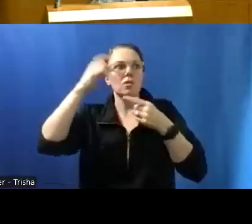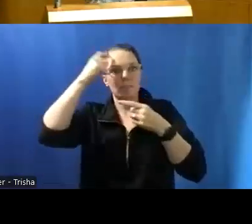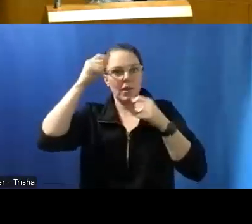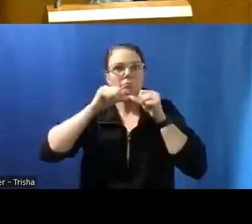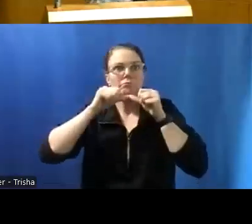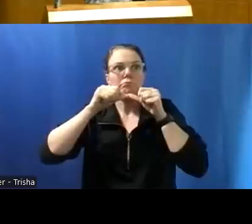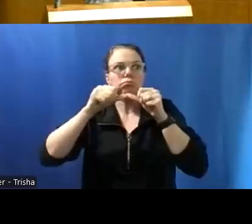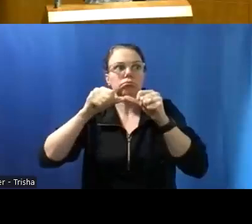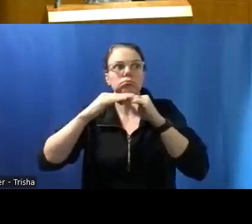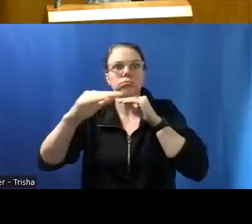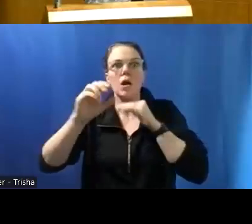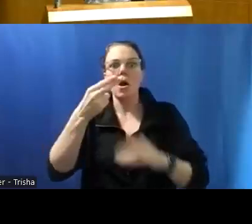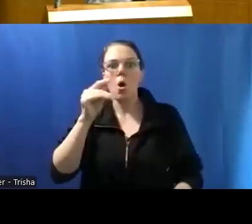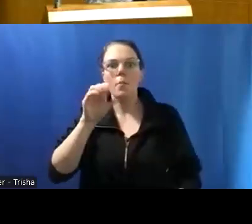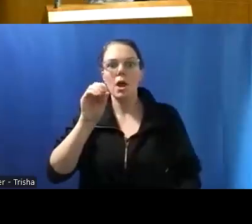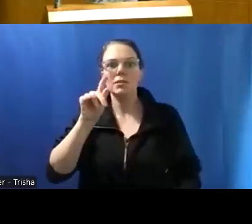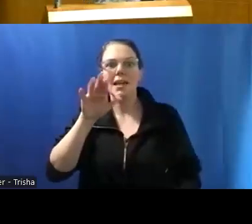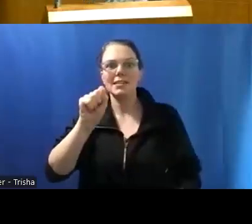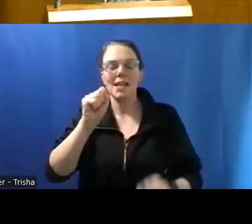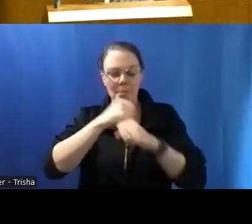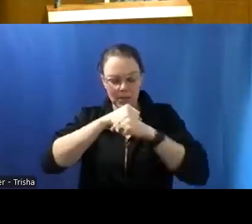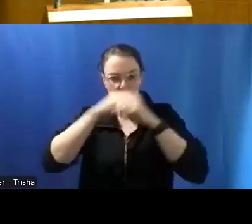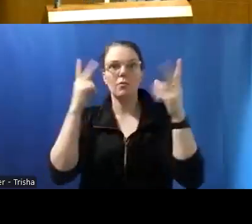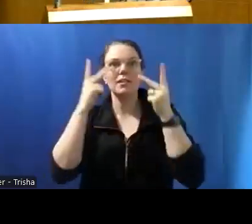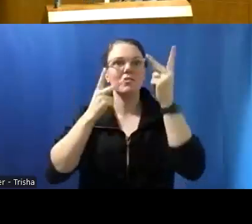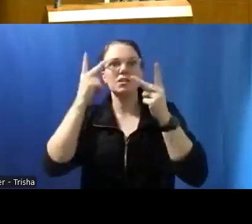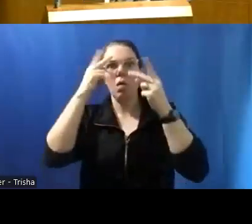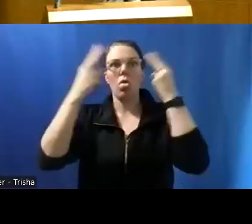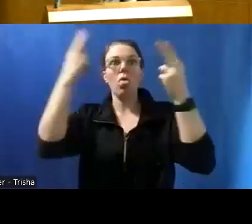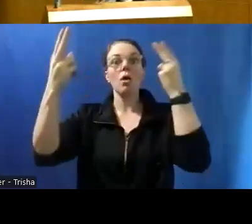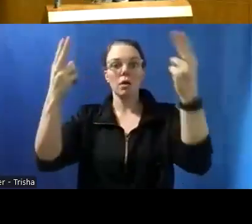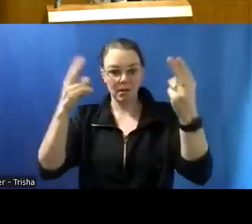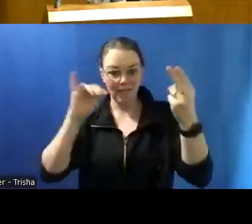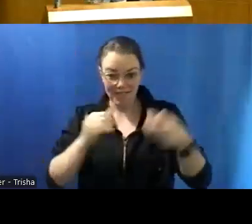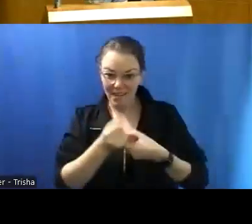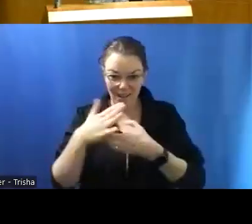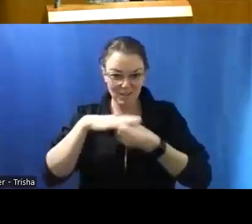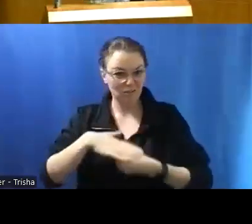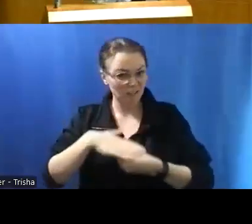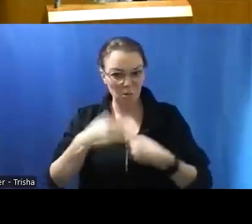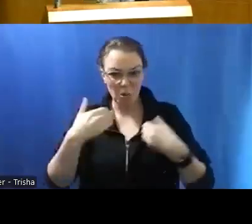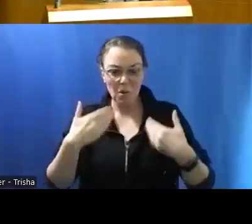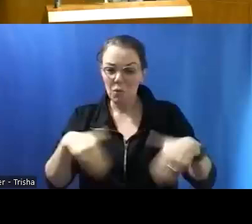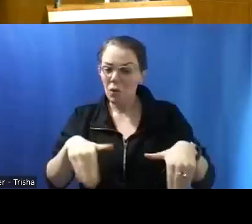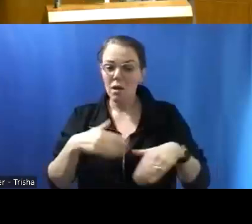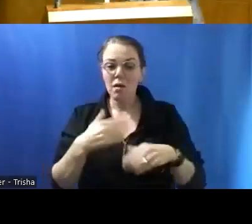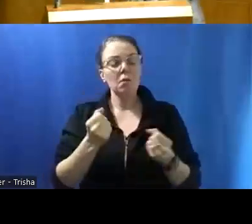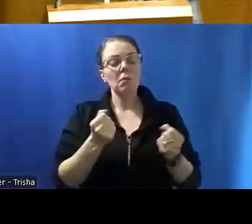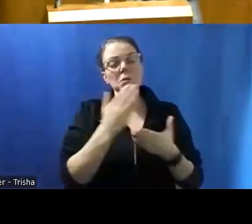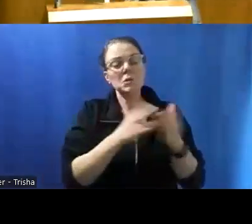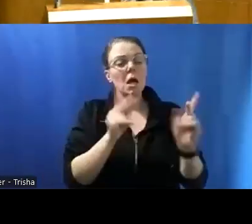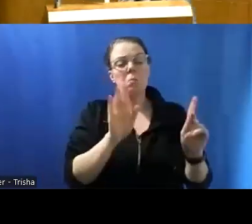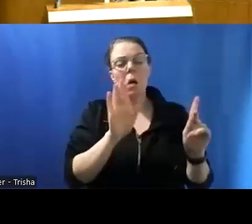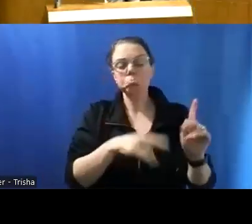and generates visual percepts. For many people, this is distressing. For many people, it isn't, but still, for many people, it